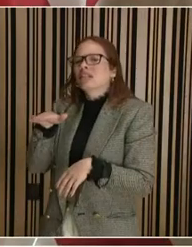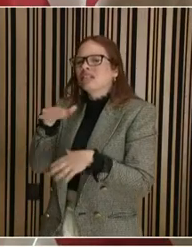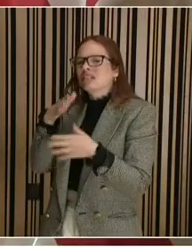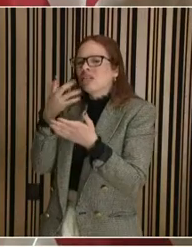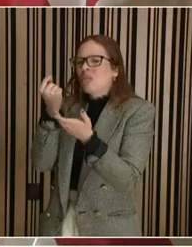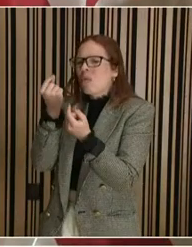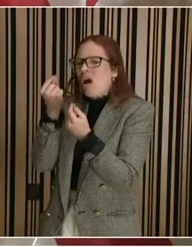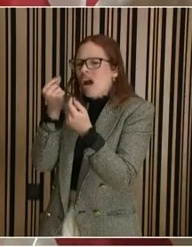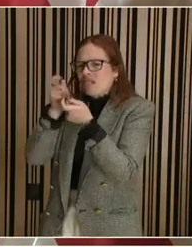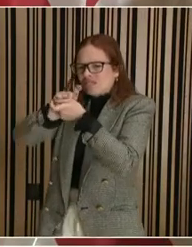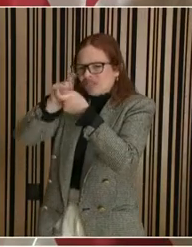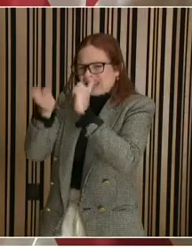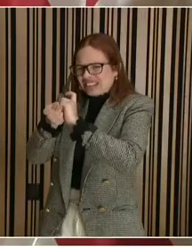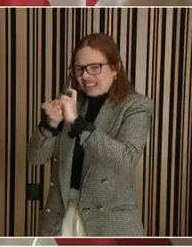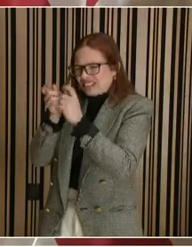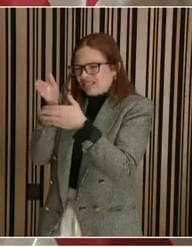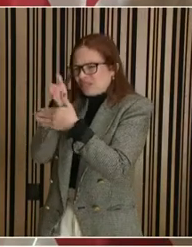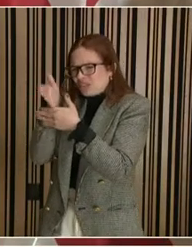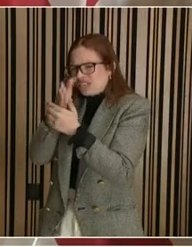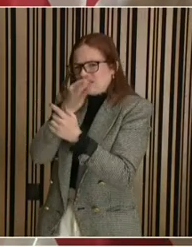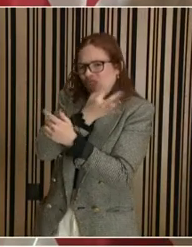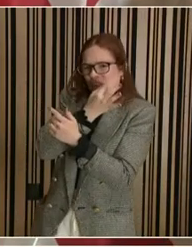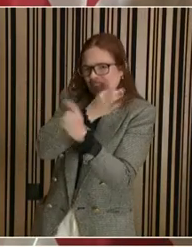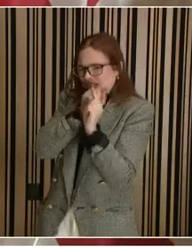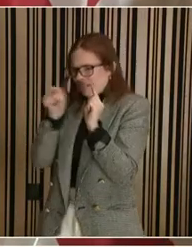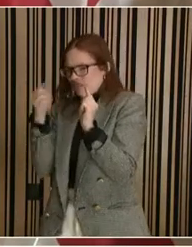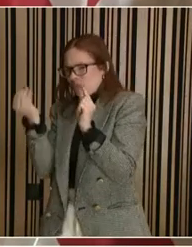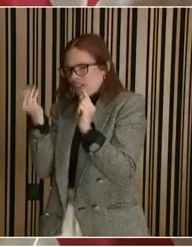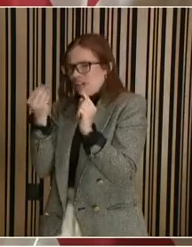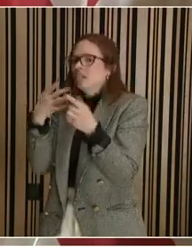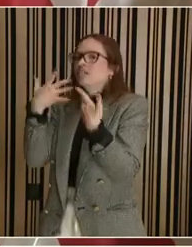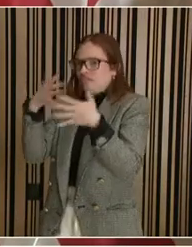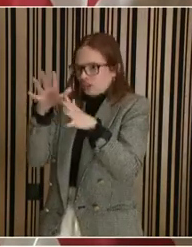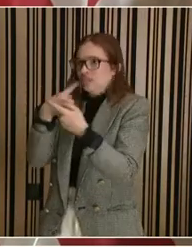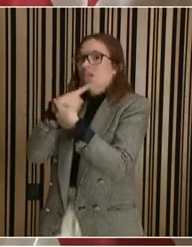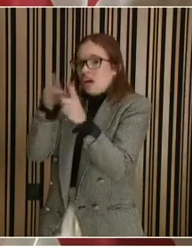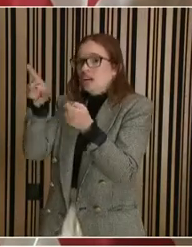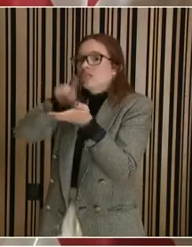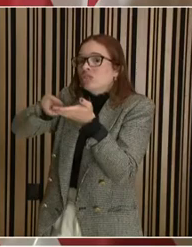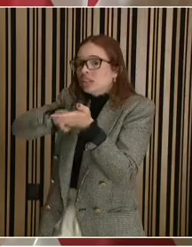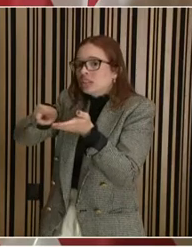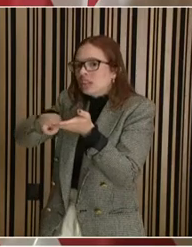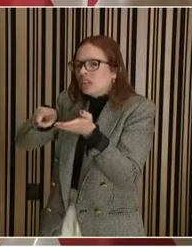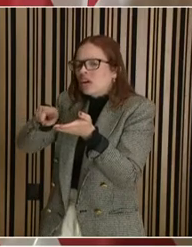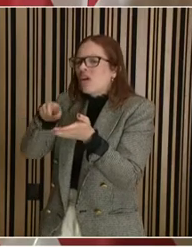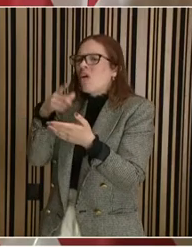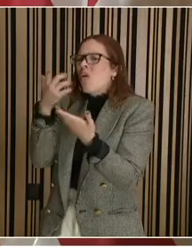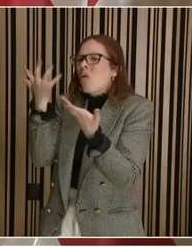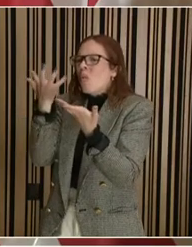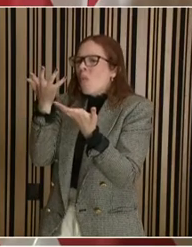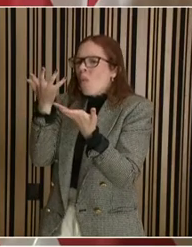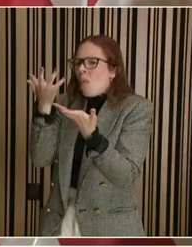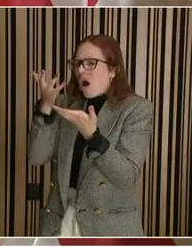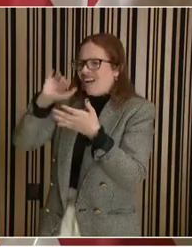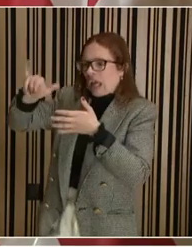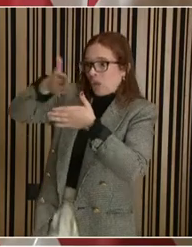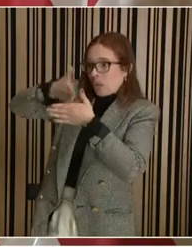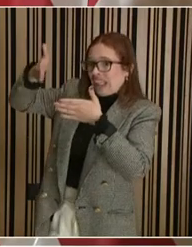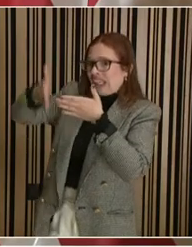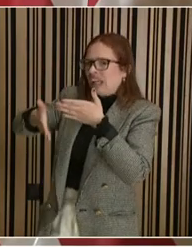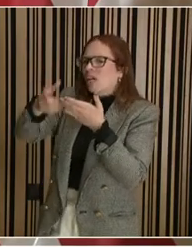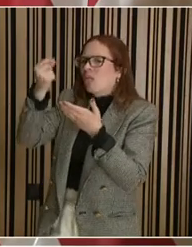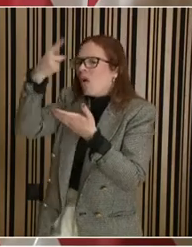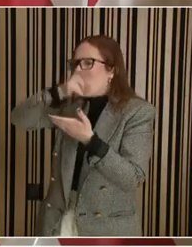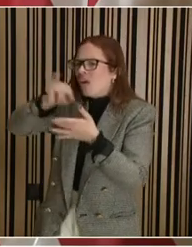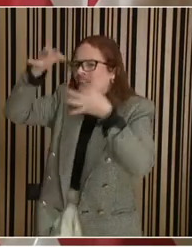that there was an investigation? What happened over last weekend that changed the dynamics where you were able to reveal that there was an investigation